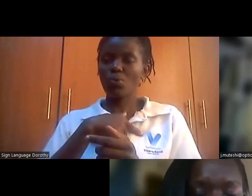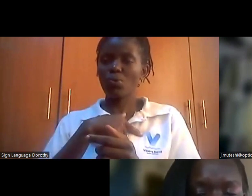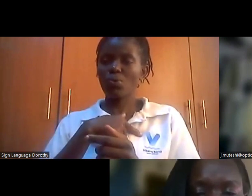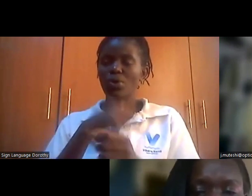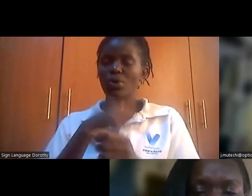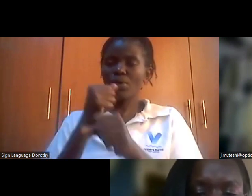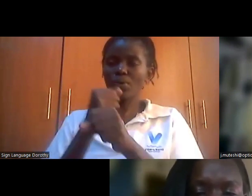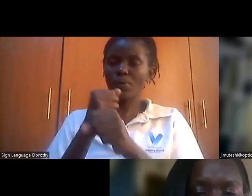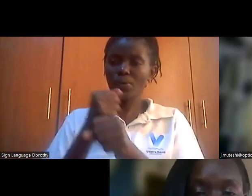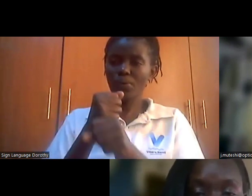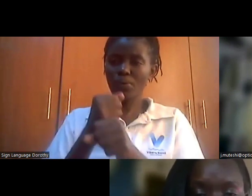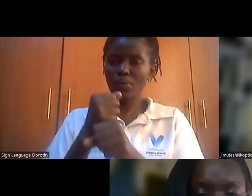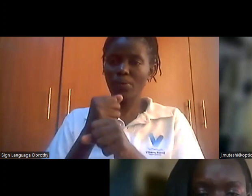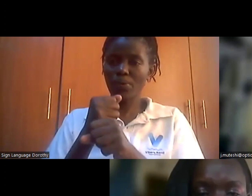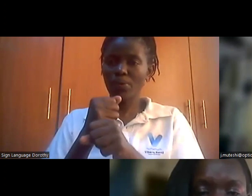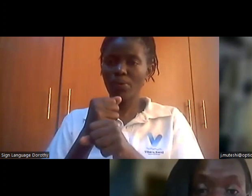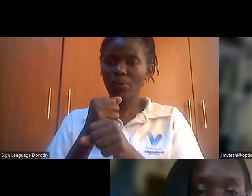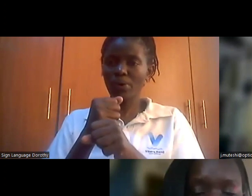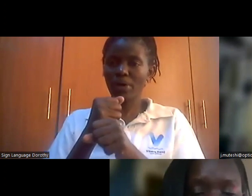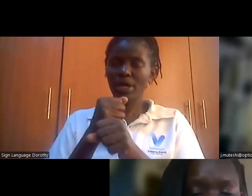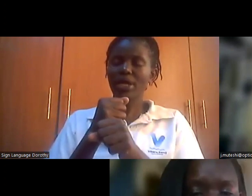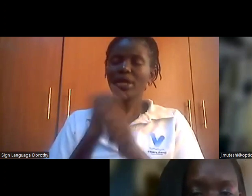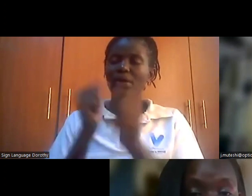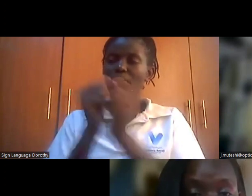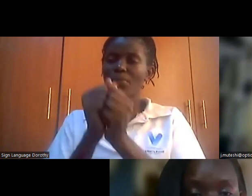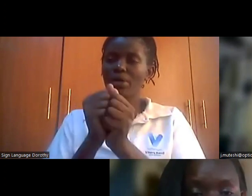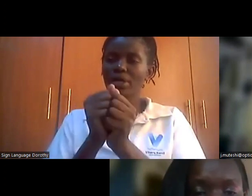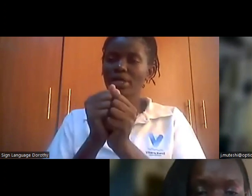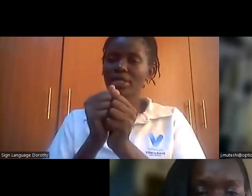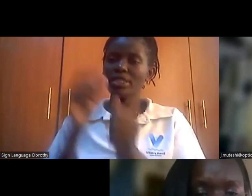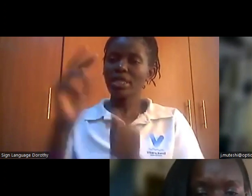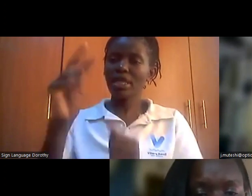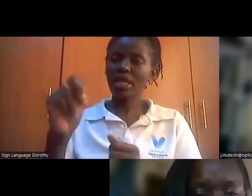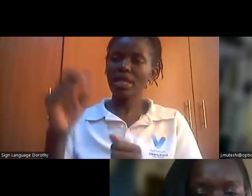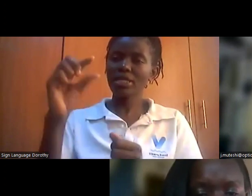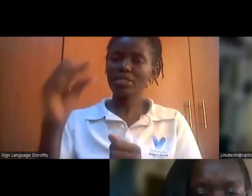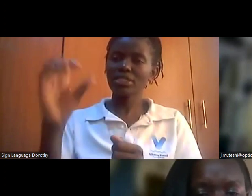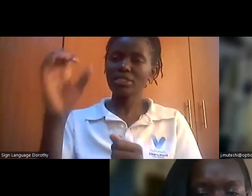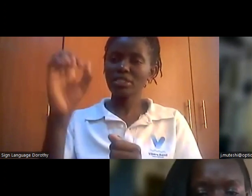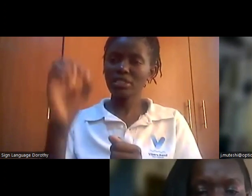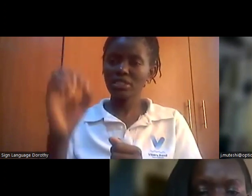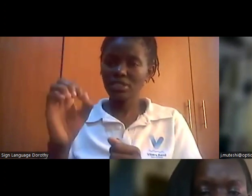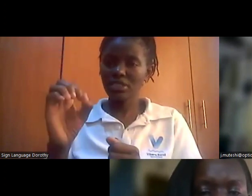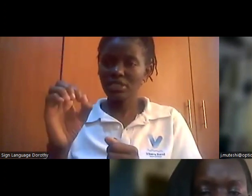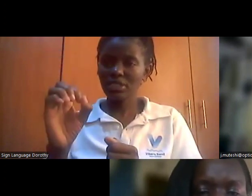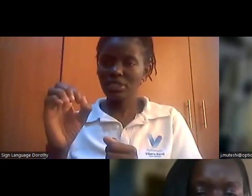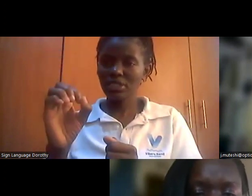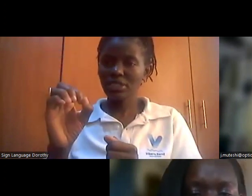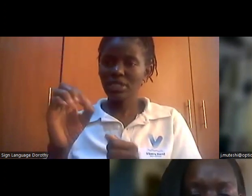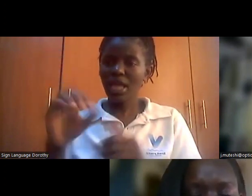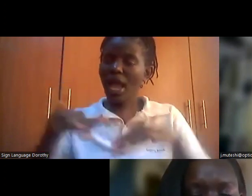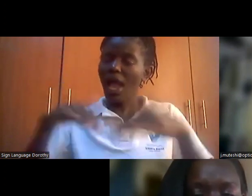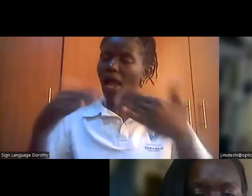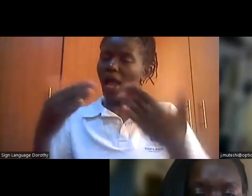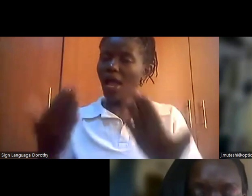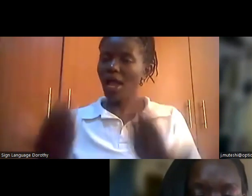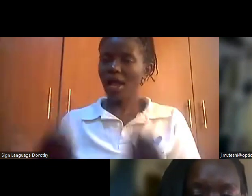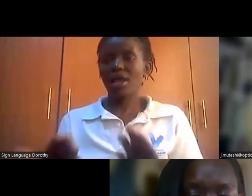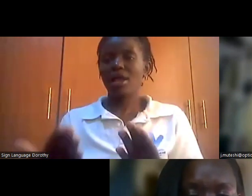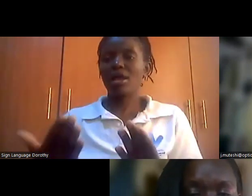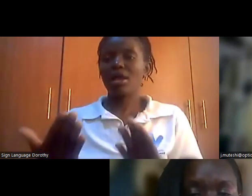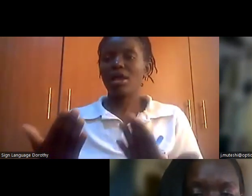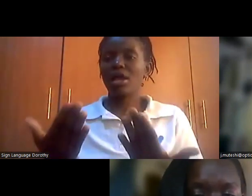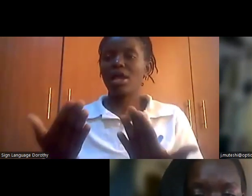currently implementing projects around 4 thematic areas. One is access to justice, access to comprehensive